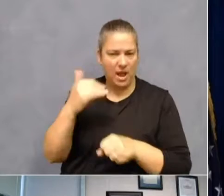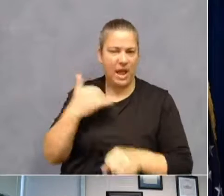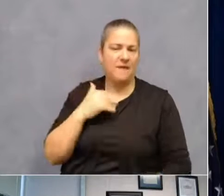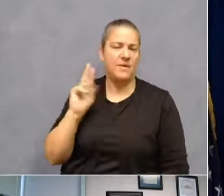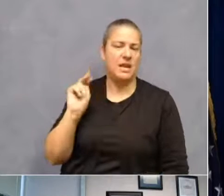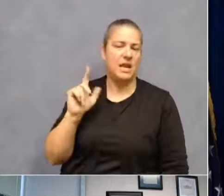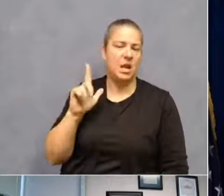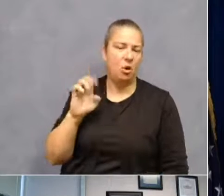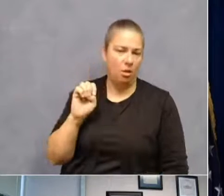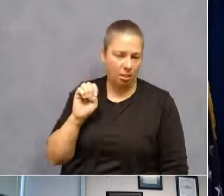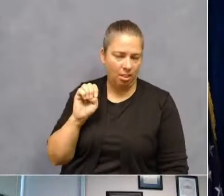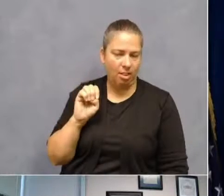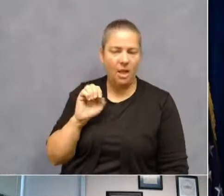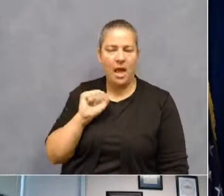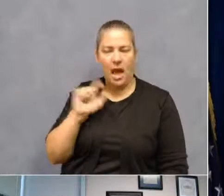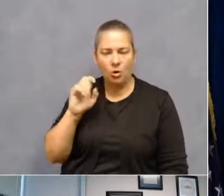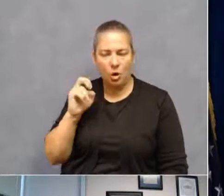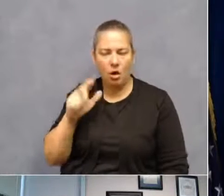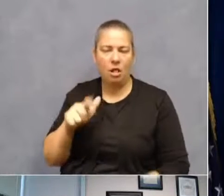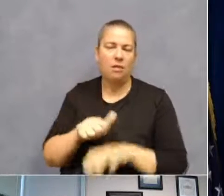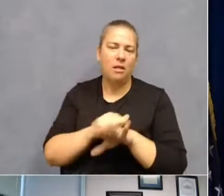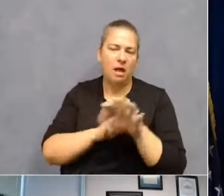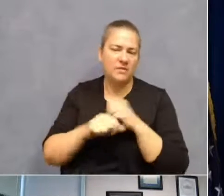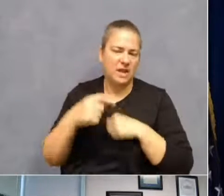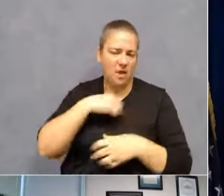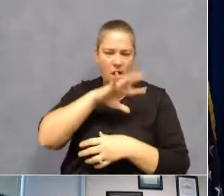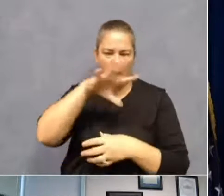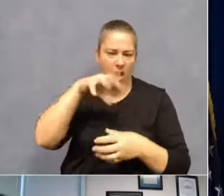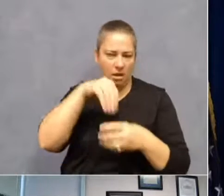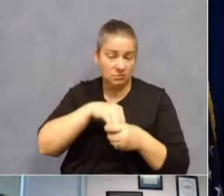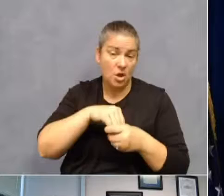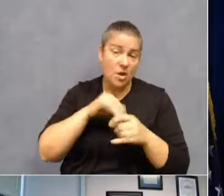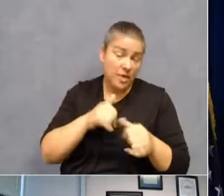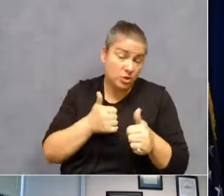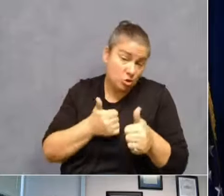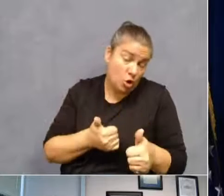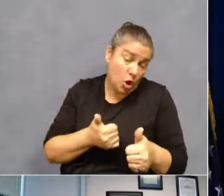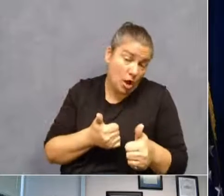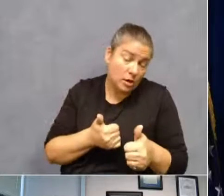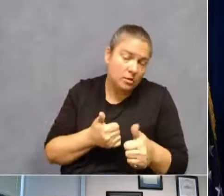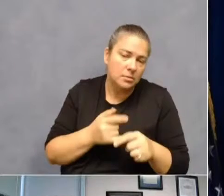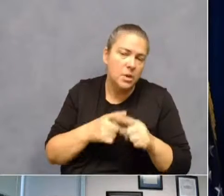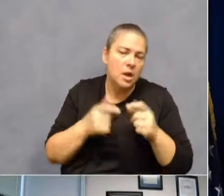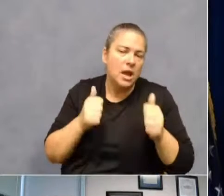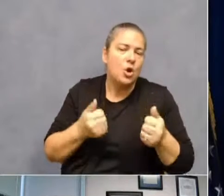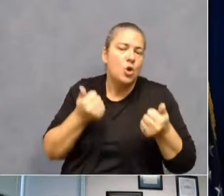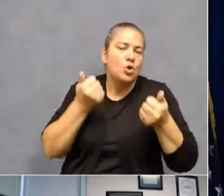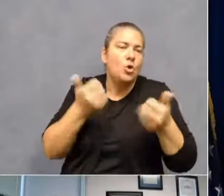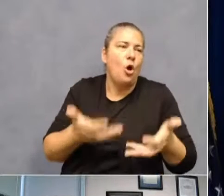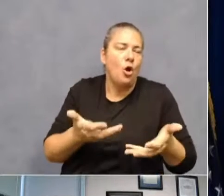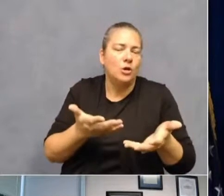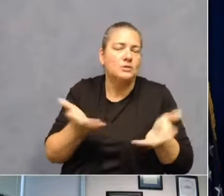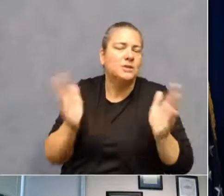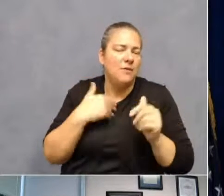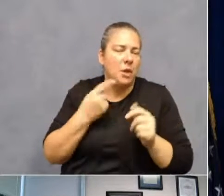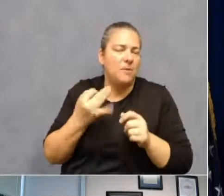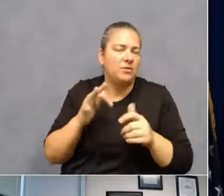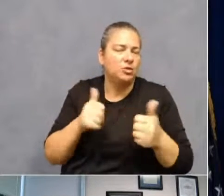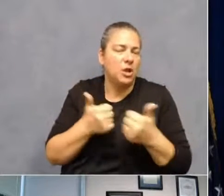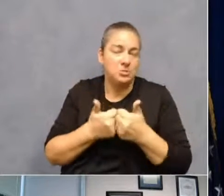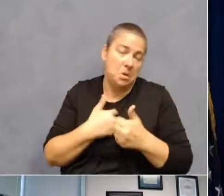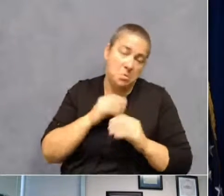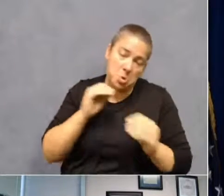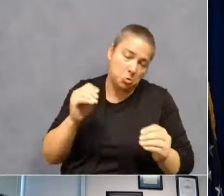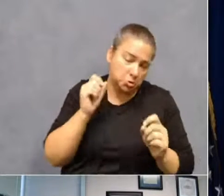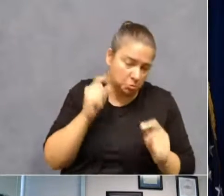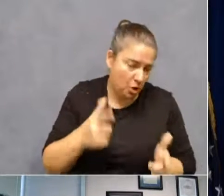alcohol swabs, and gloves, which is good, but it could create a short-term challenge. So that doesn't surprise me. I have heard